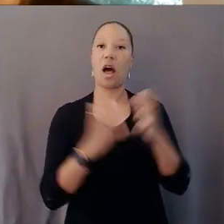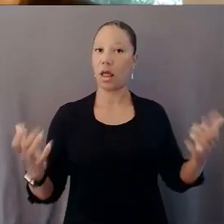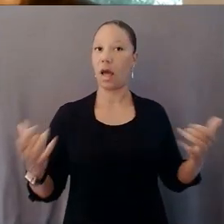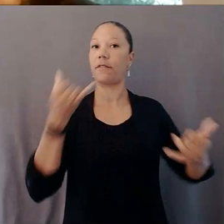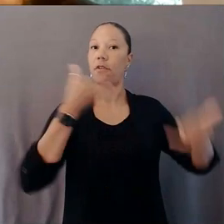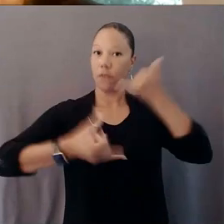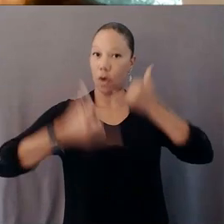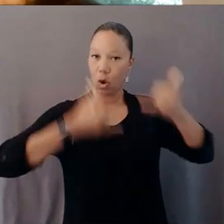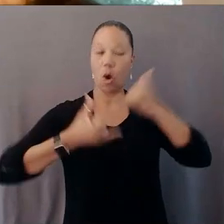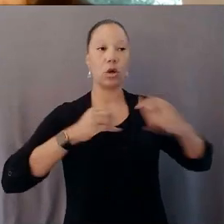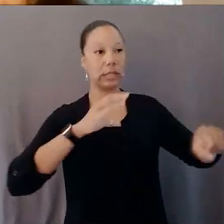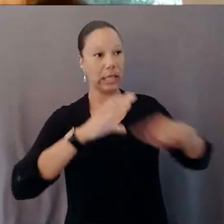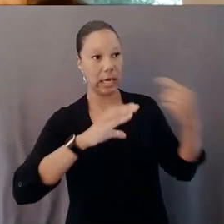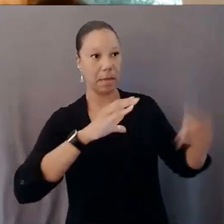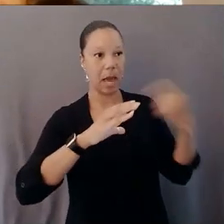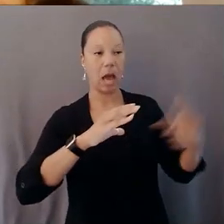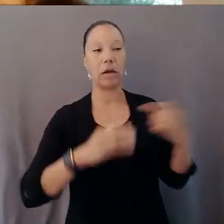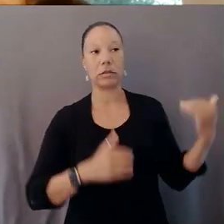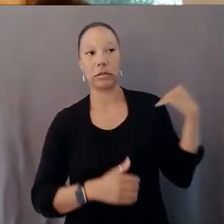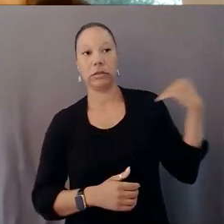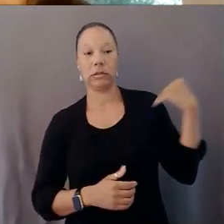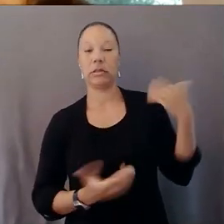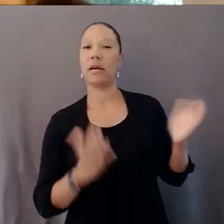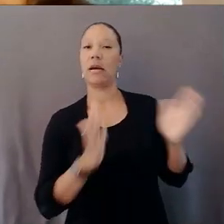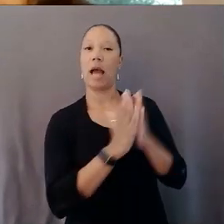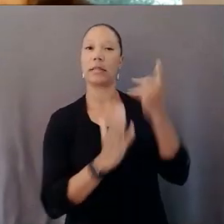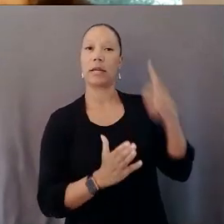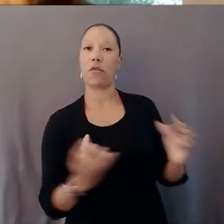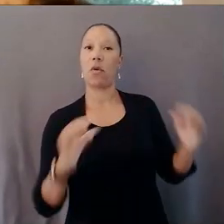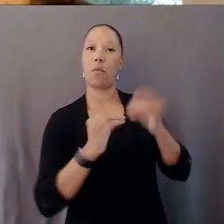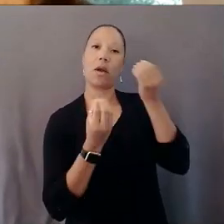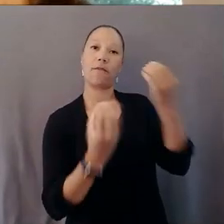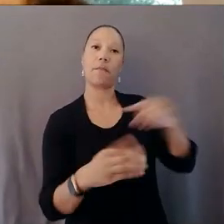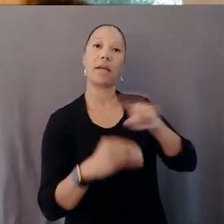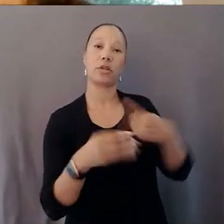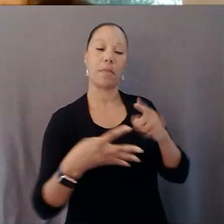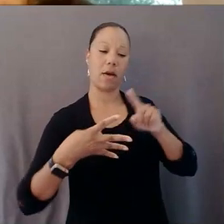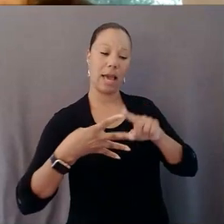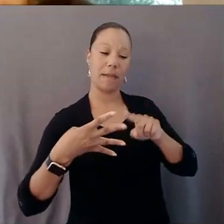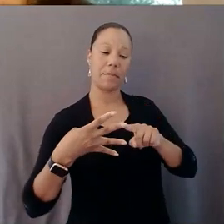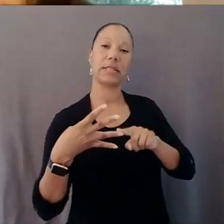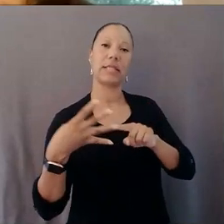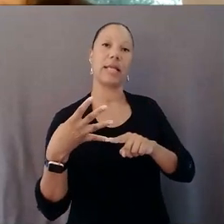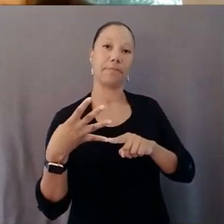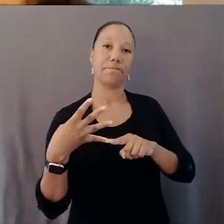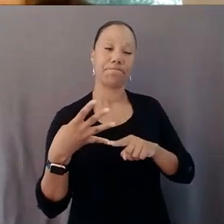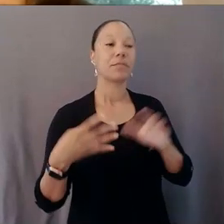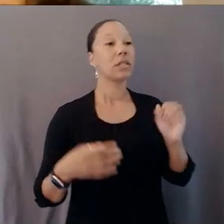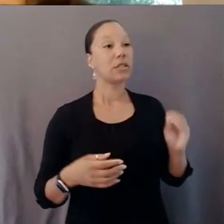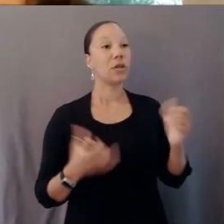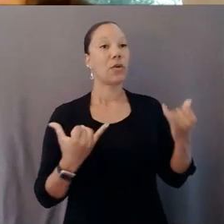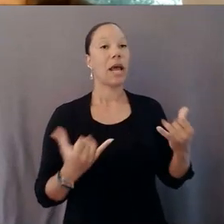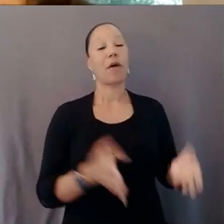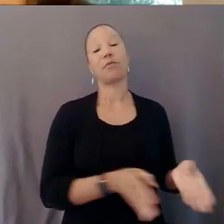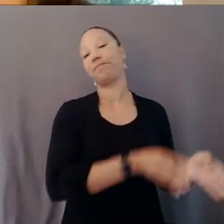calls and emails trying to get more information about what preferences A, B, C, and D mean. So let's take a